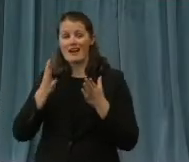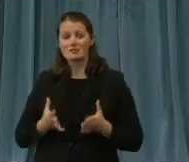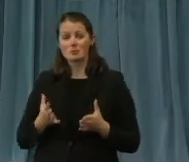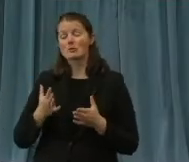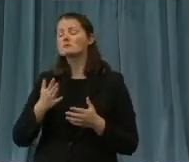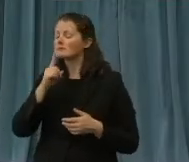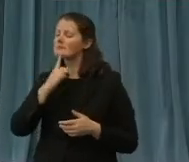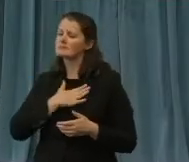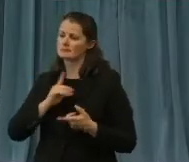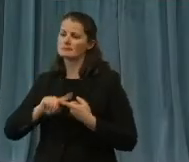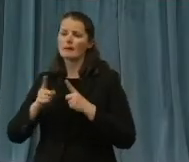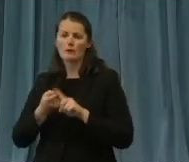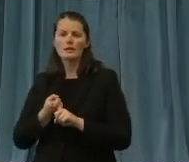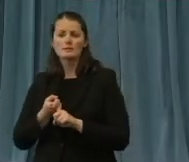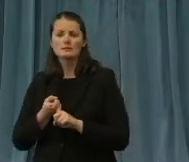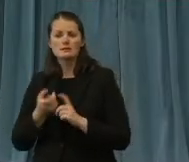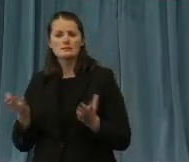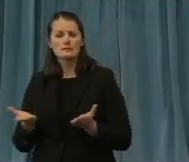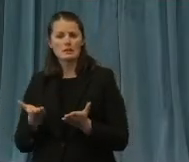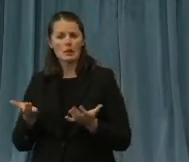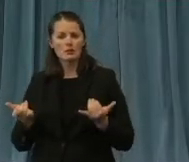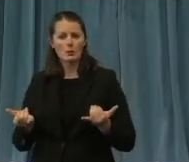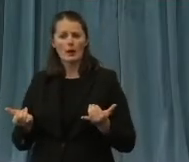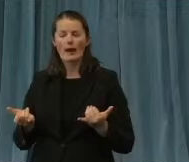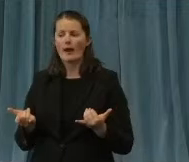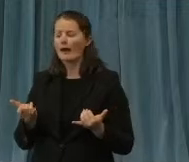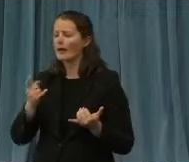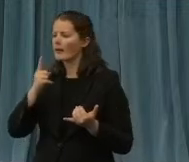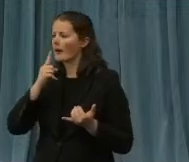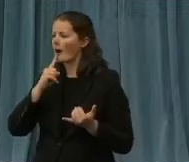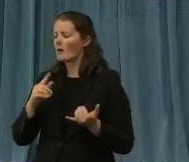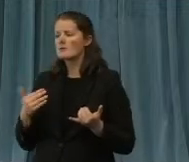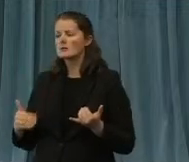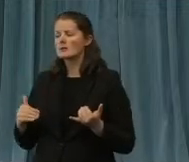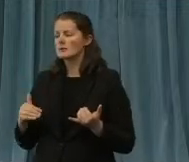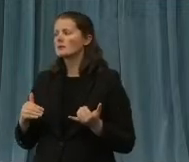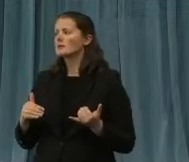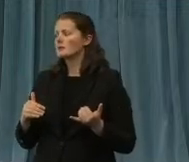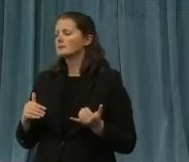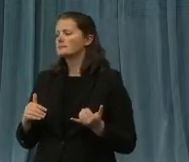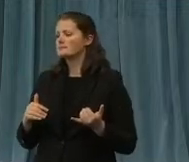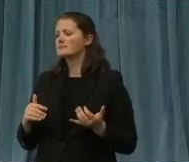today that have been incredibly instrumental in determining